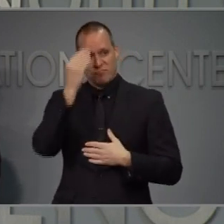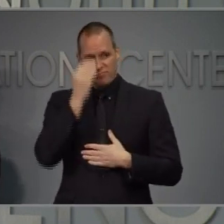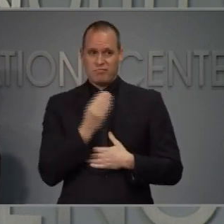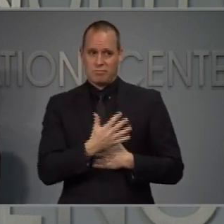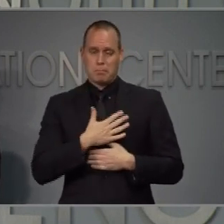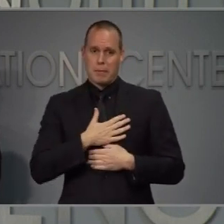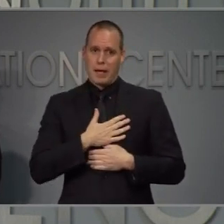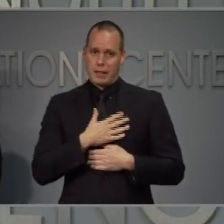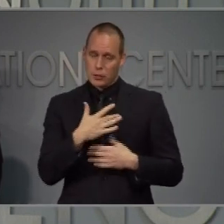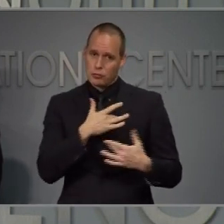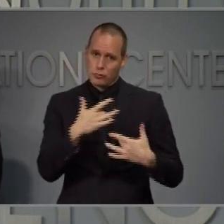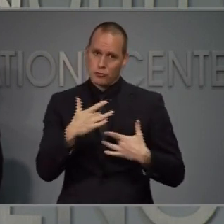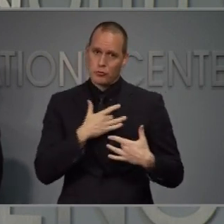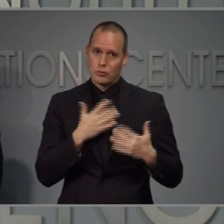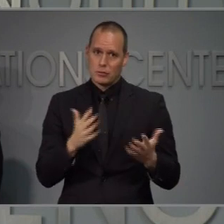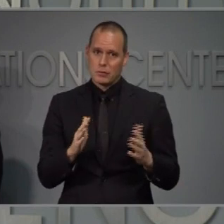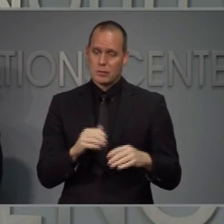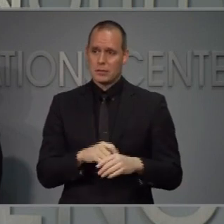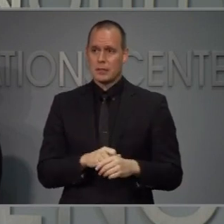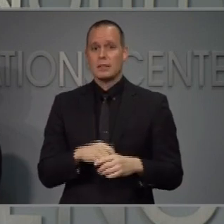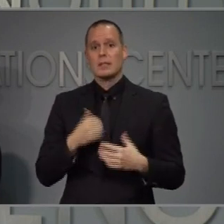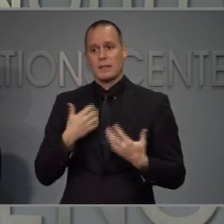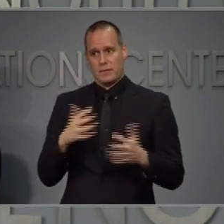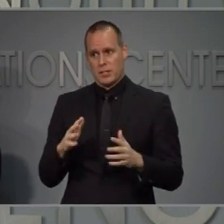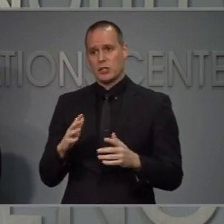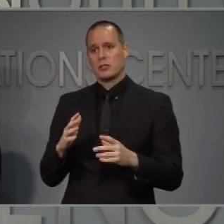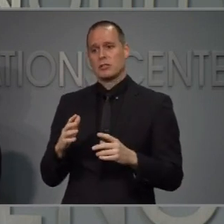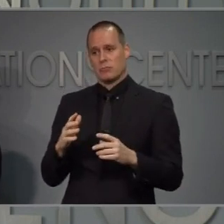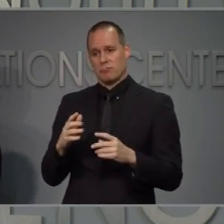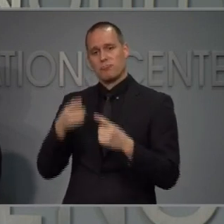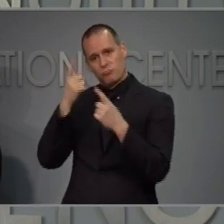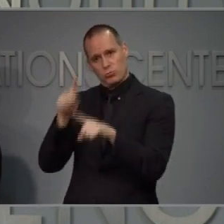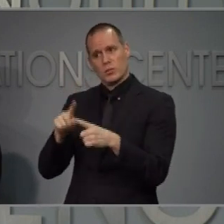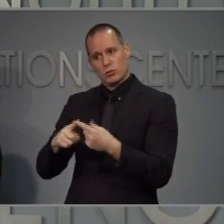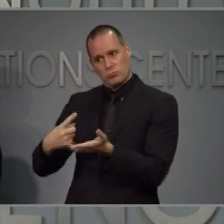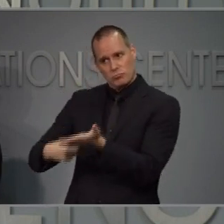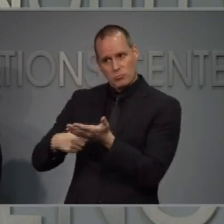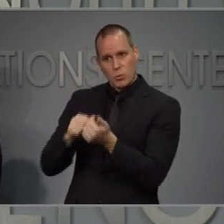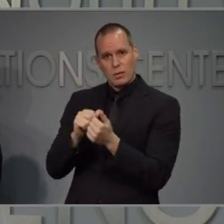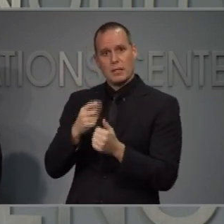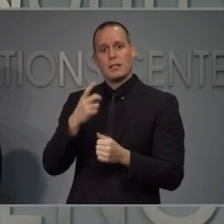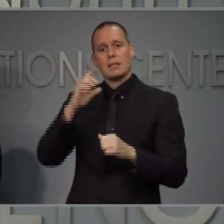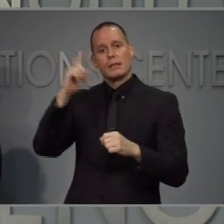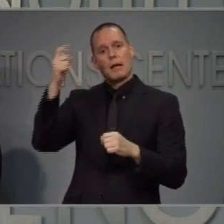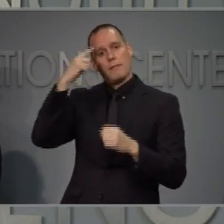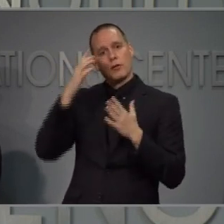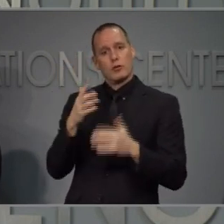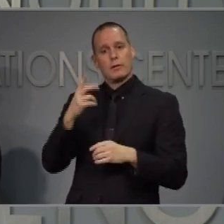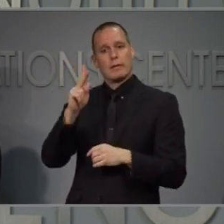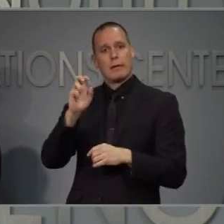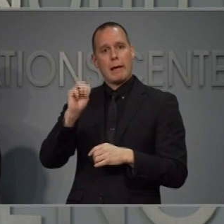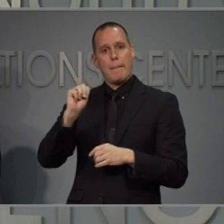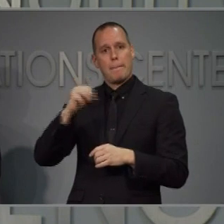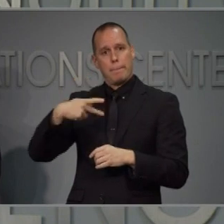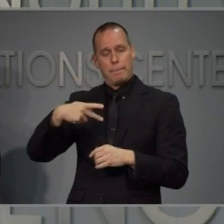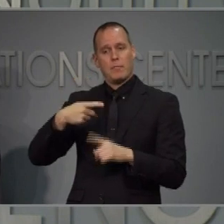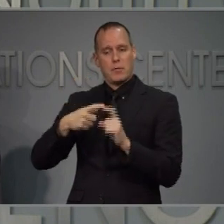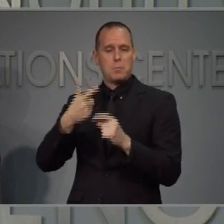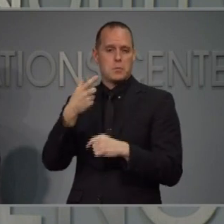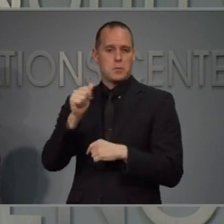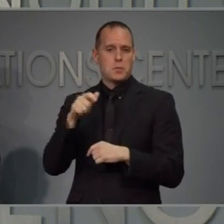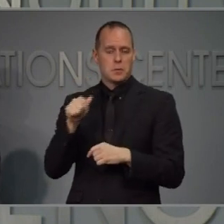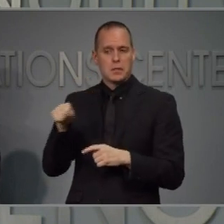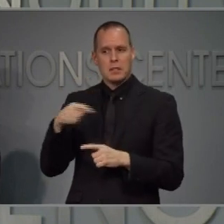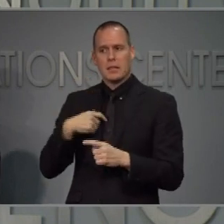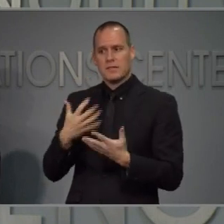concern and am scheduled to talk to Governor Kemp a little later today about those concerns.